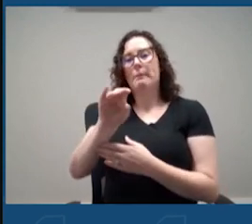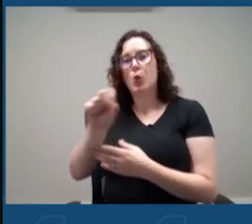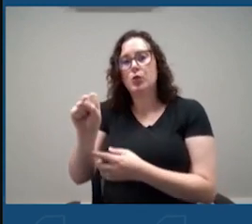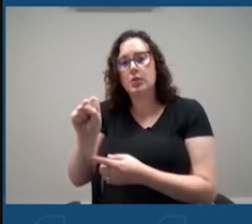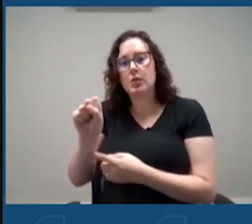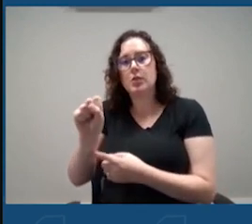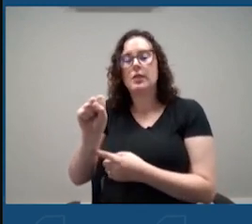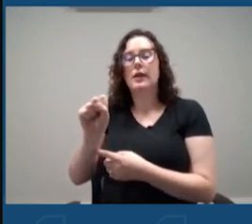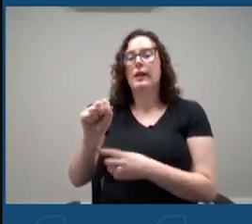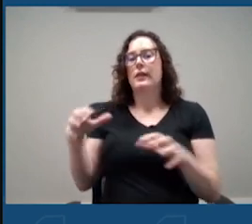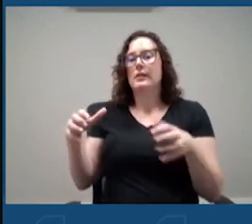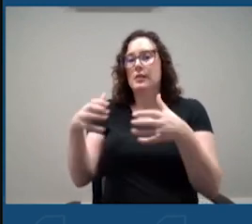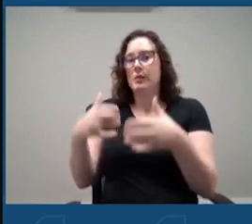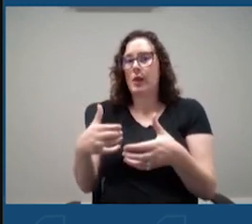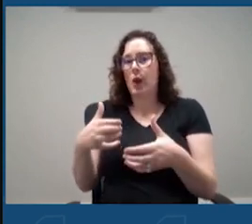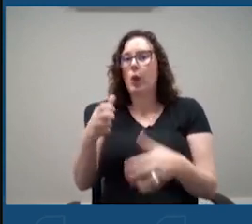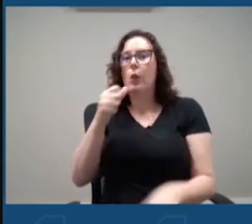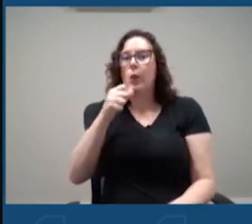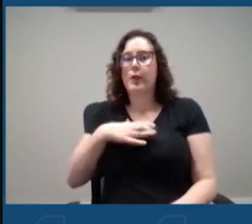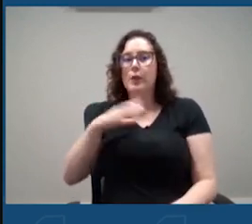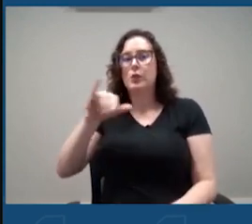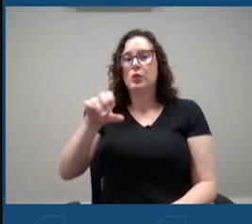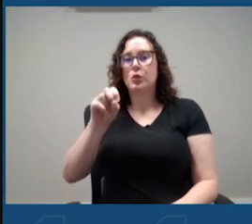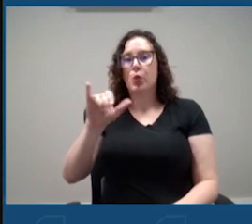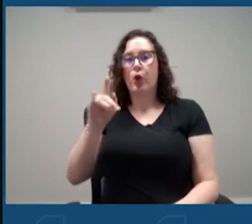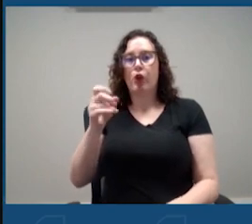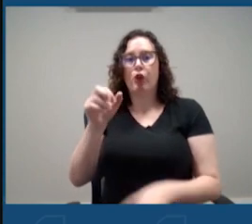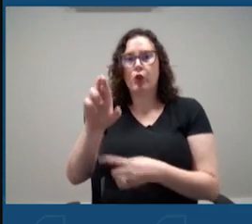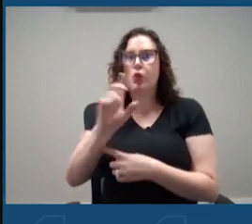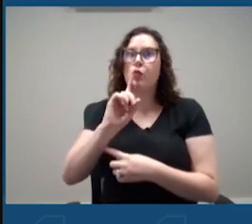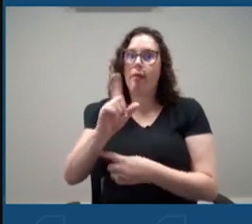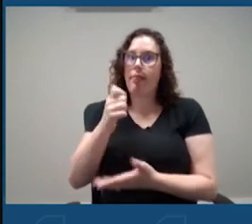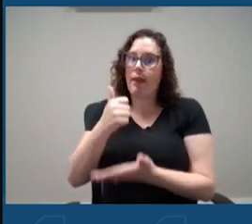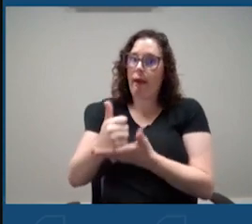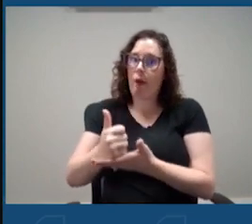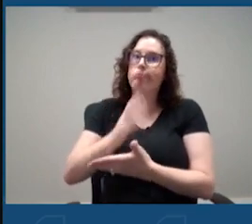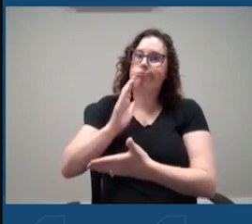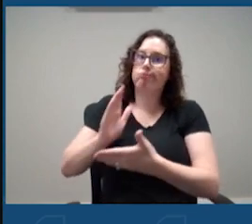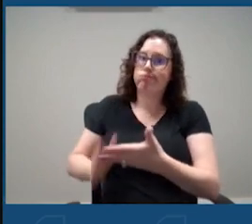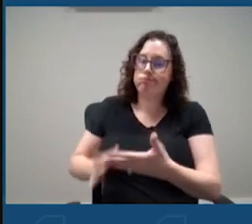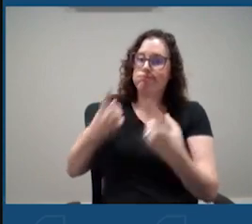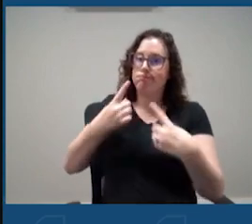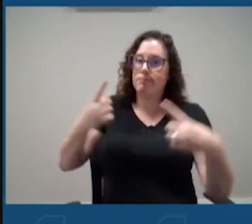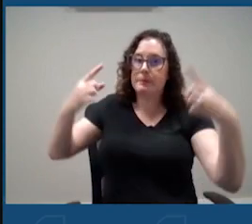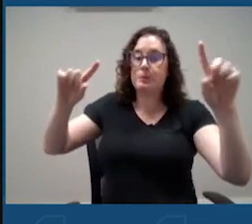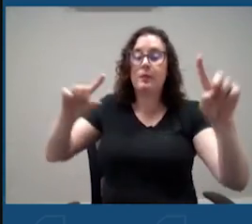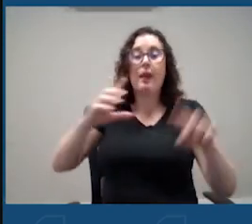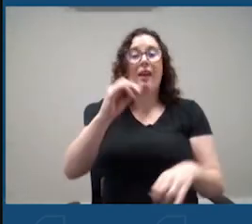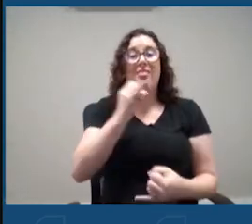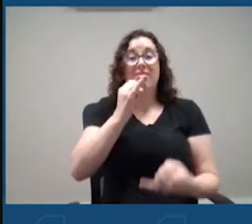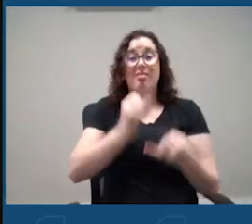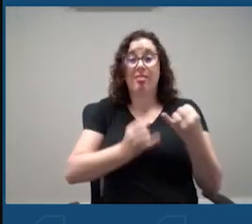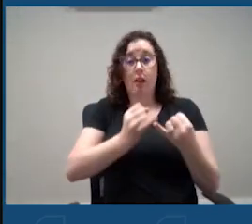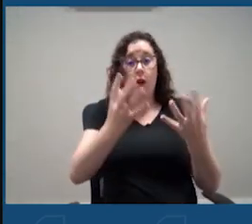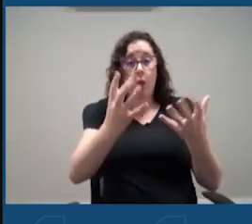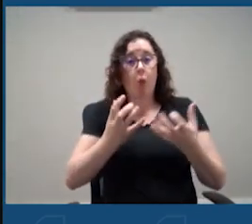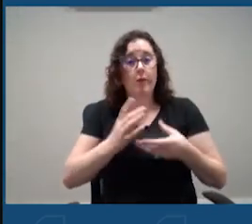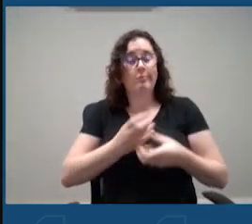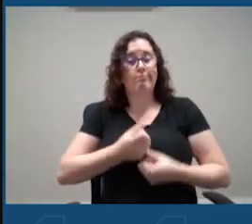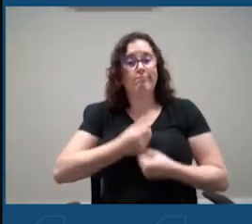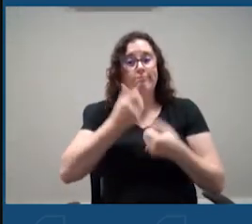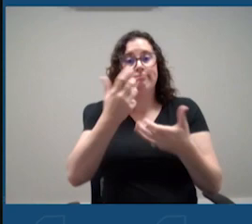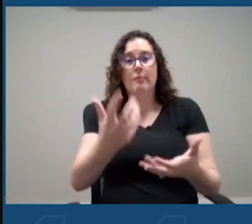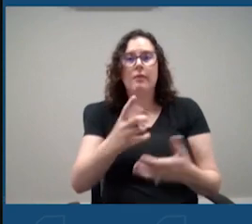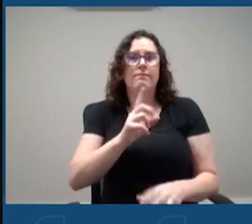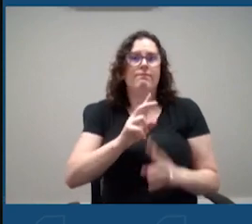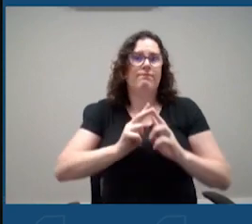Assemblywoman Joyner for really helping us get that over the finish line. And finally, I just want to say that I am so unbelievably